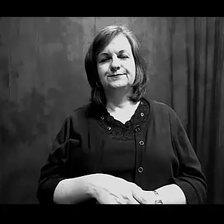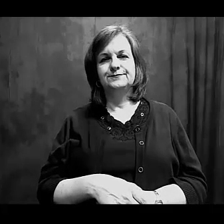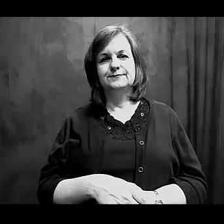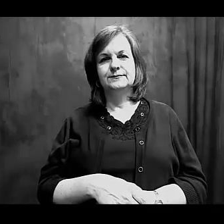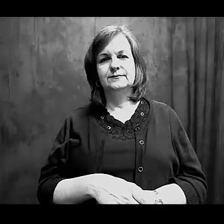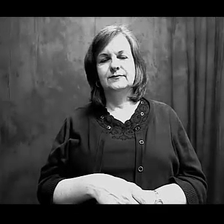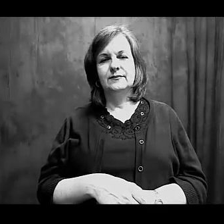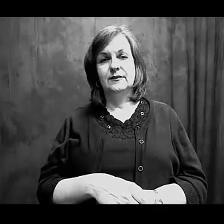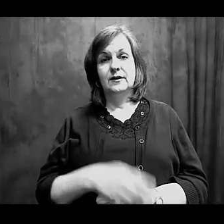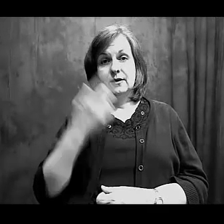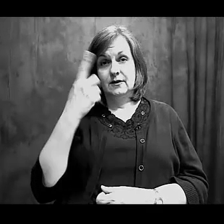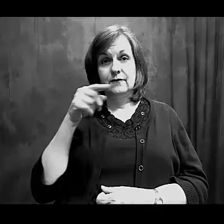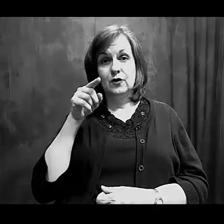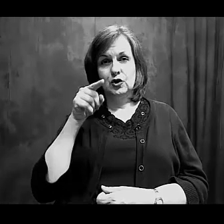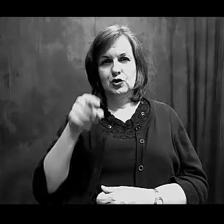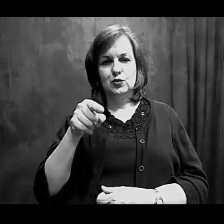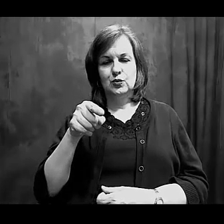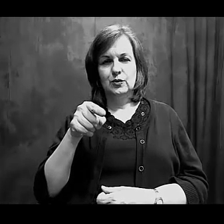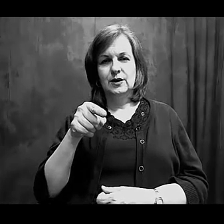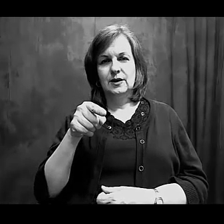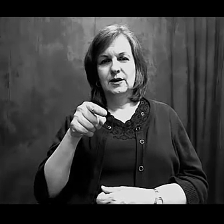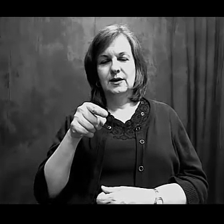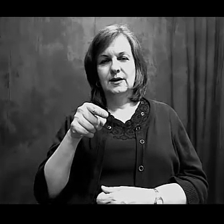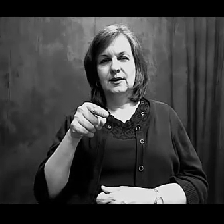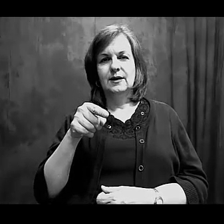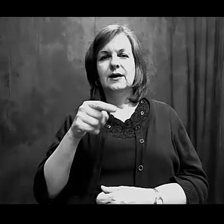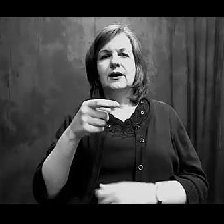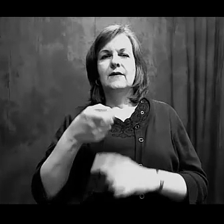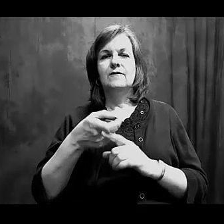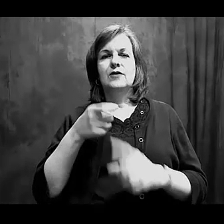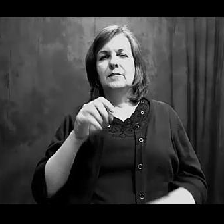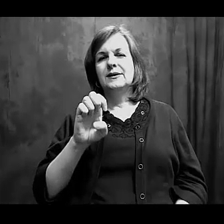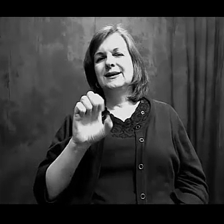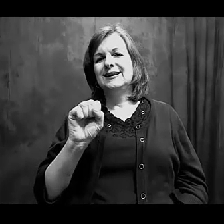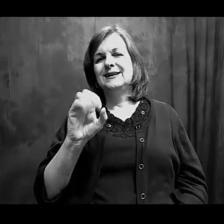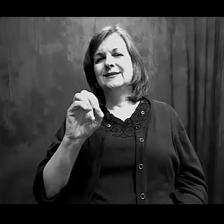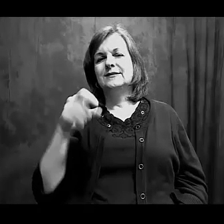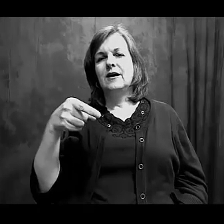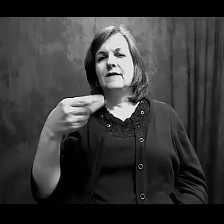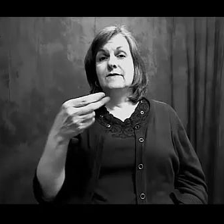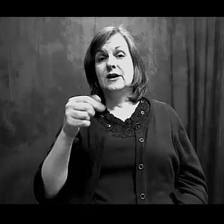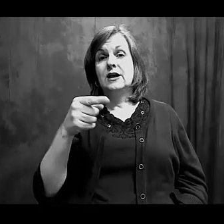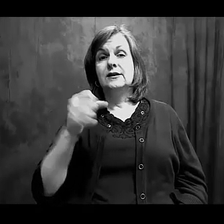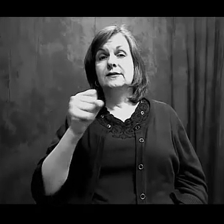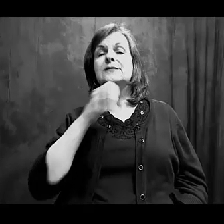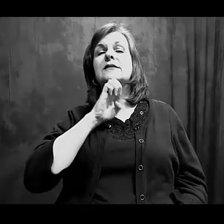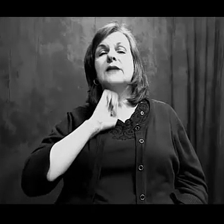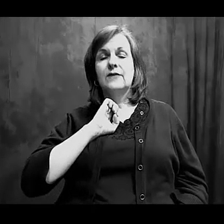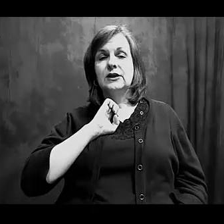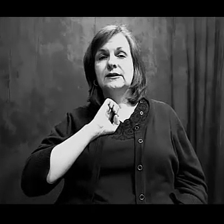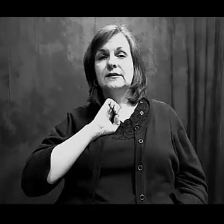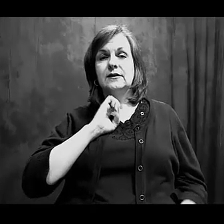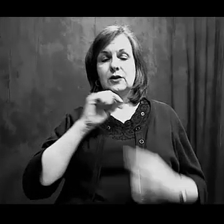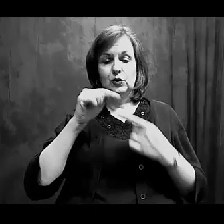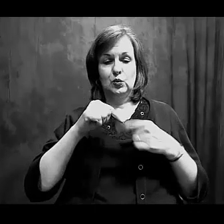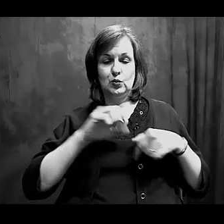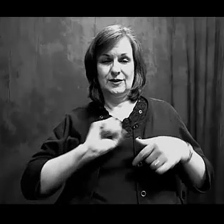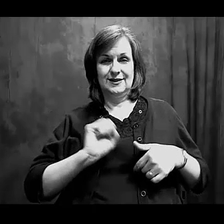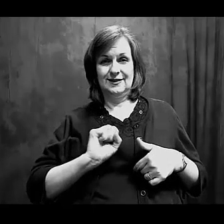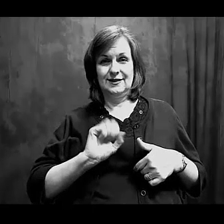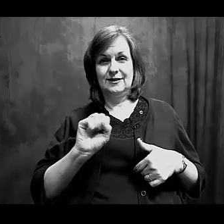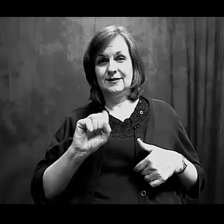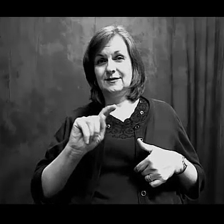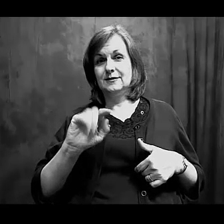So this is considering for you everything from your esophagus to stomach